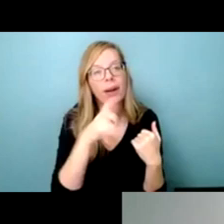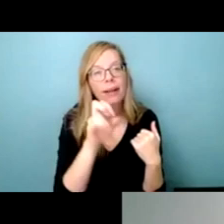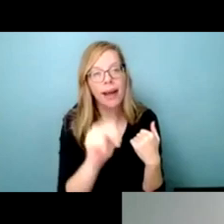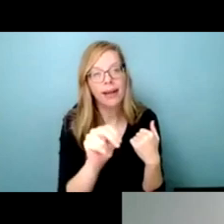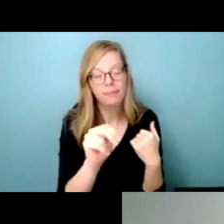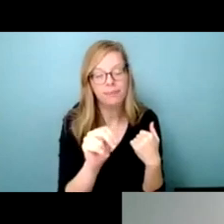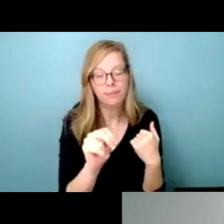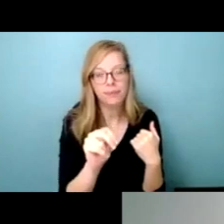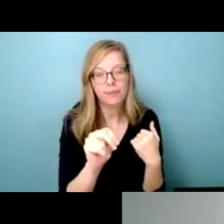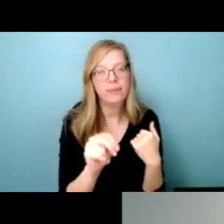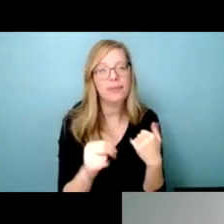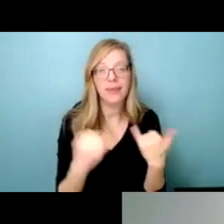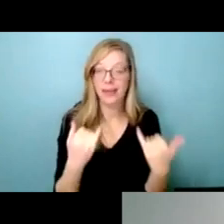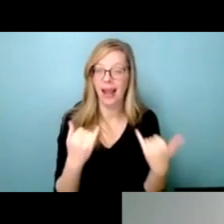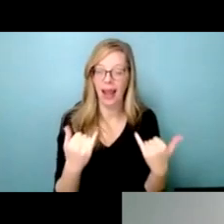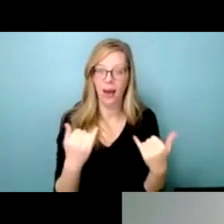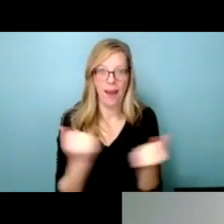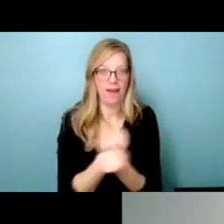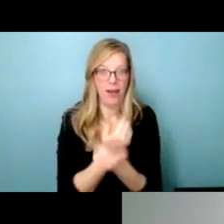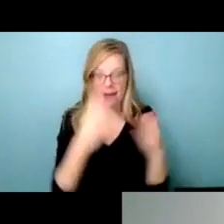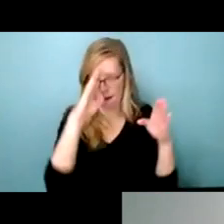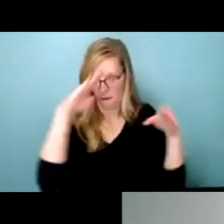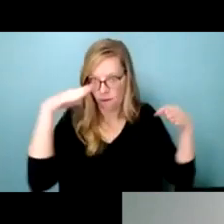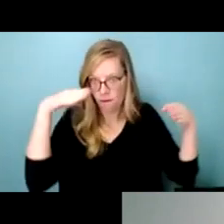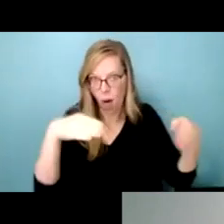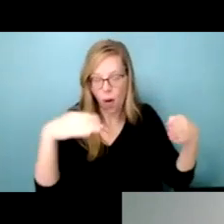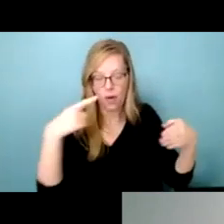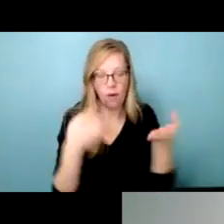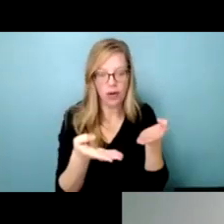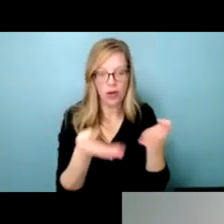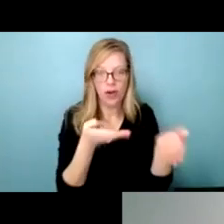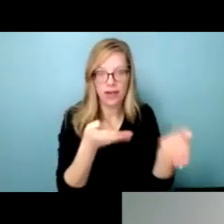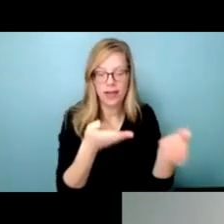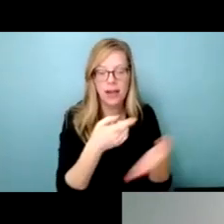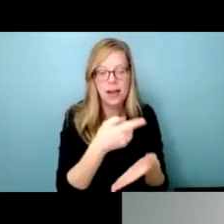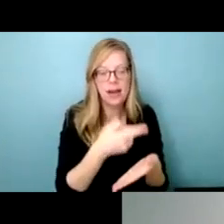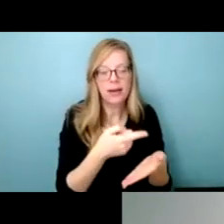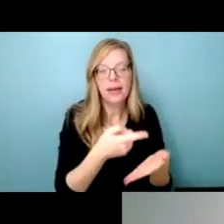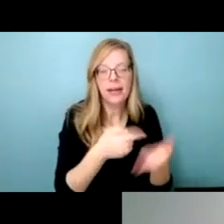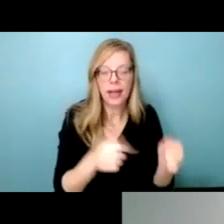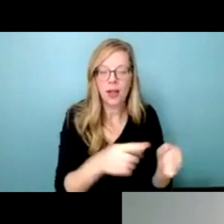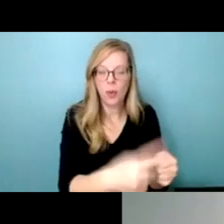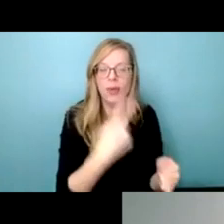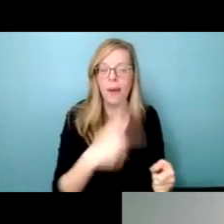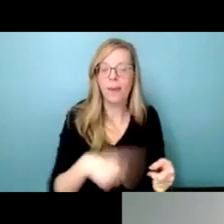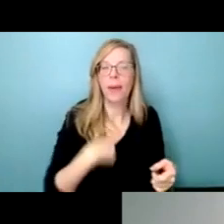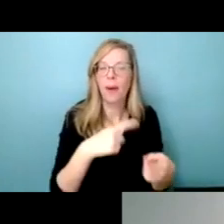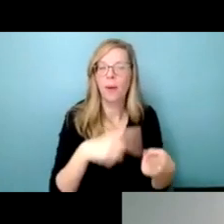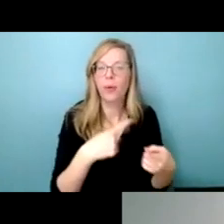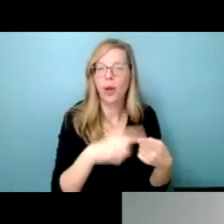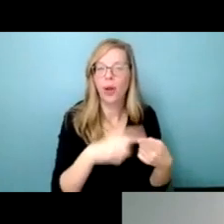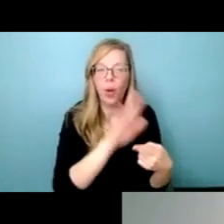everything is so frontline services? Can you tell us a little bit about what your current funding relationships are in that context?